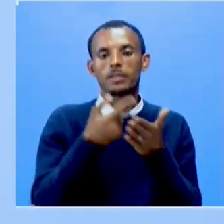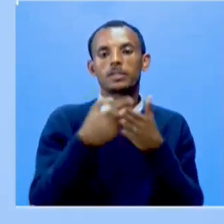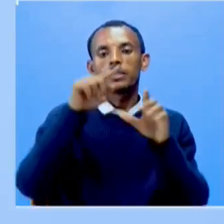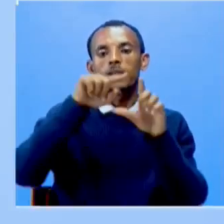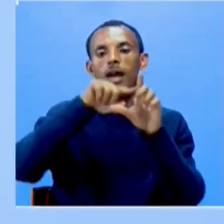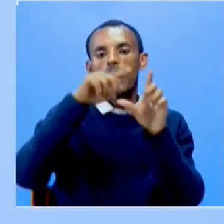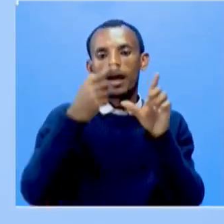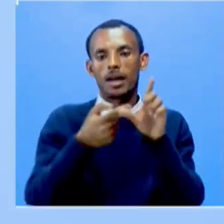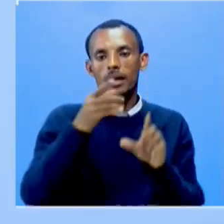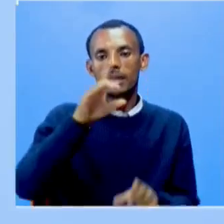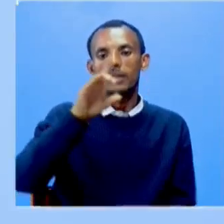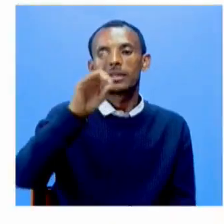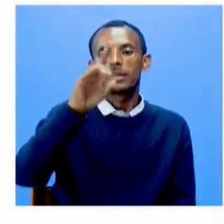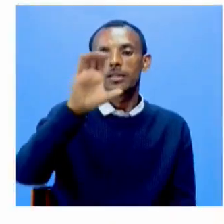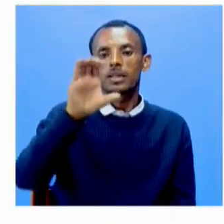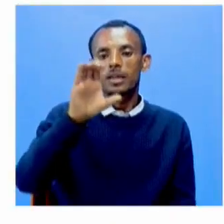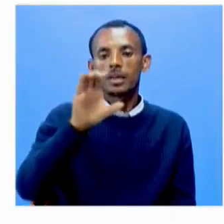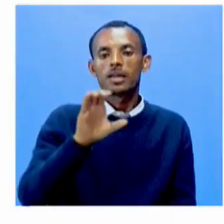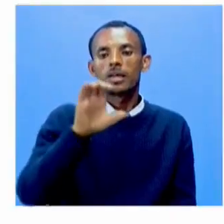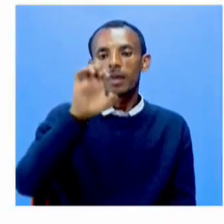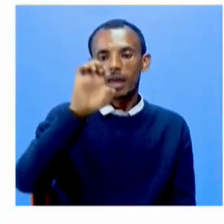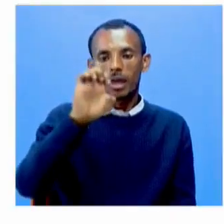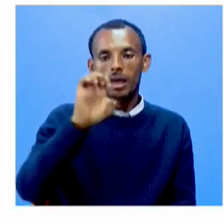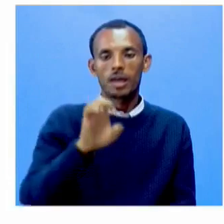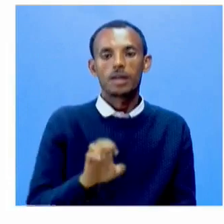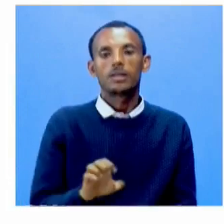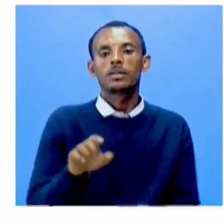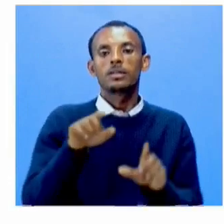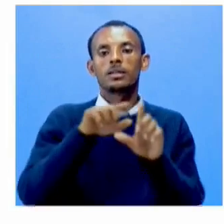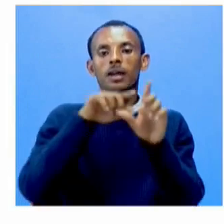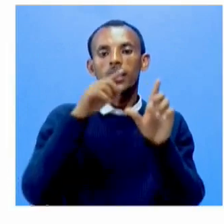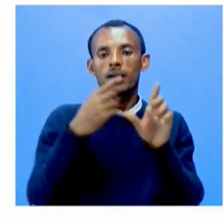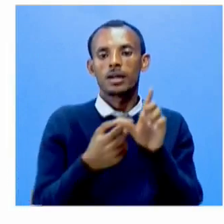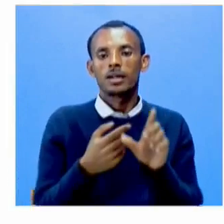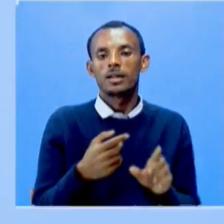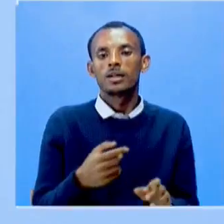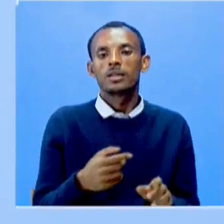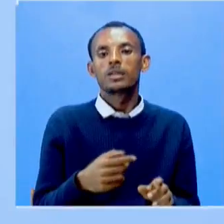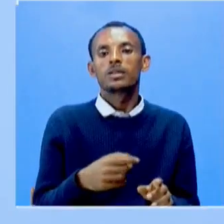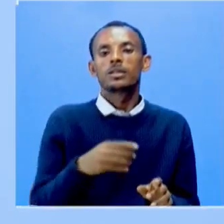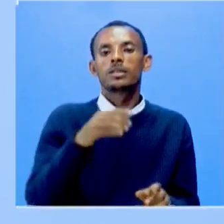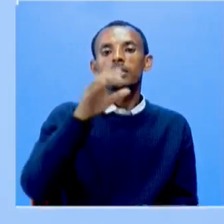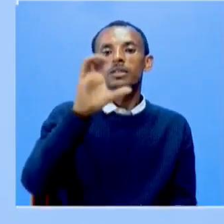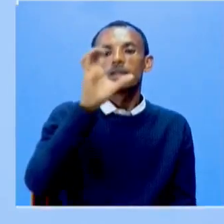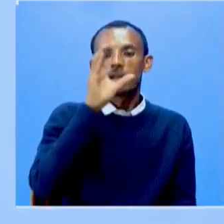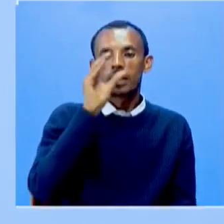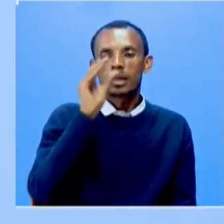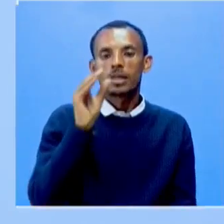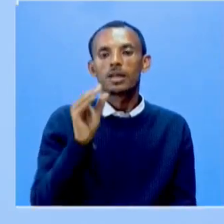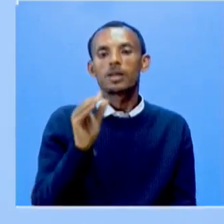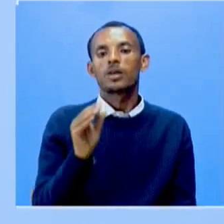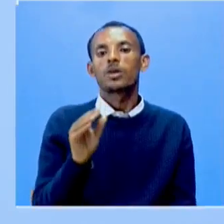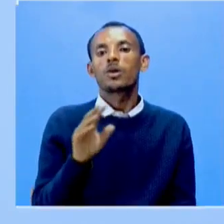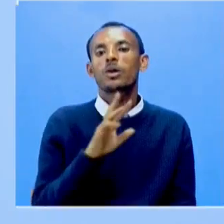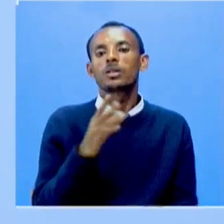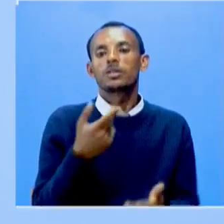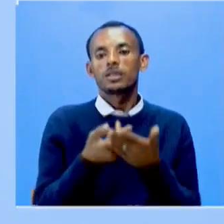angle DCE, this angle and this angle are congruent, and we call